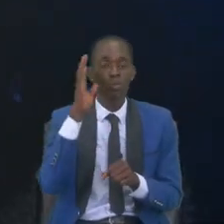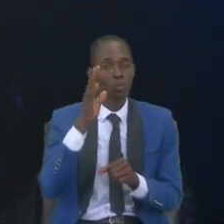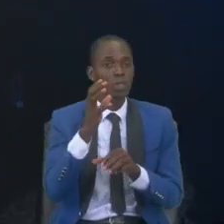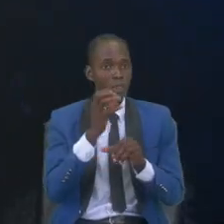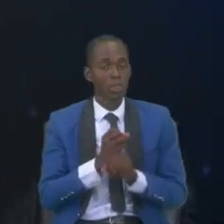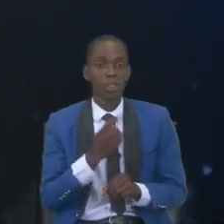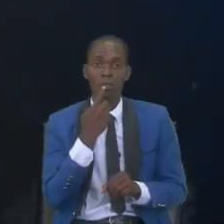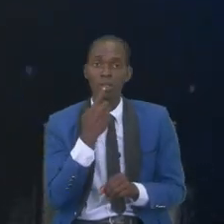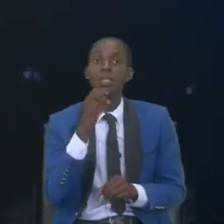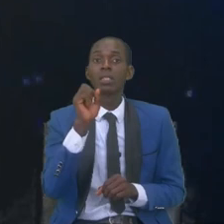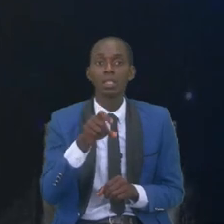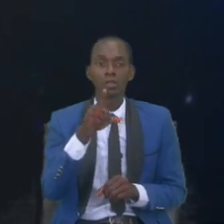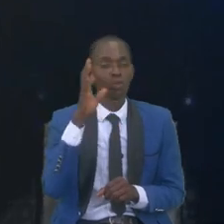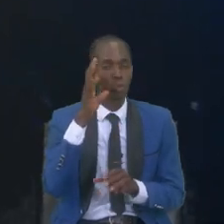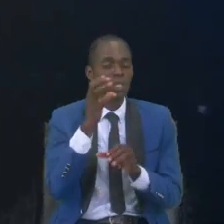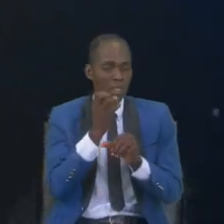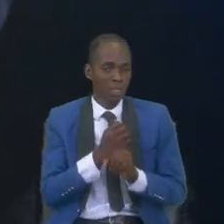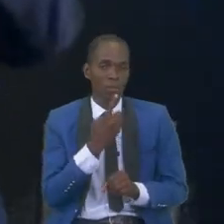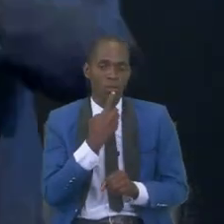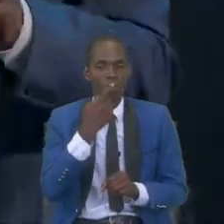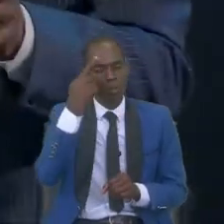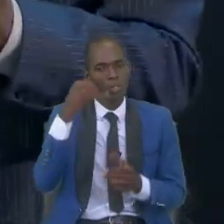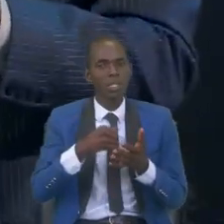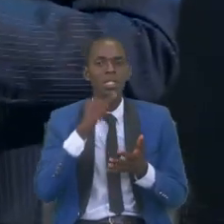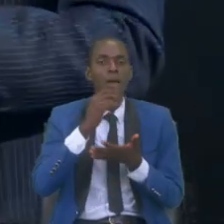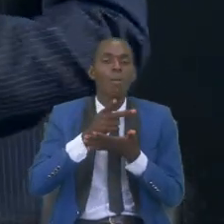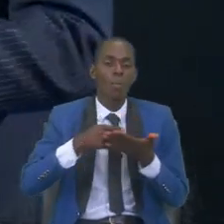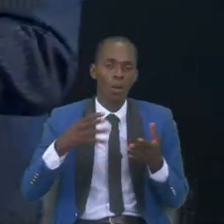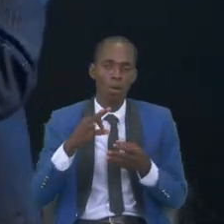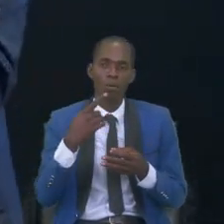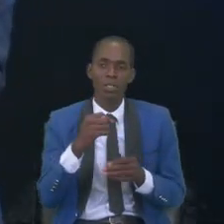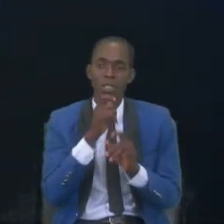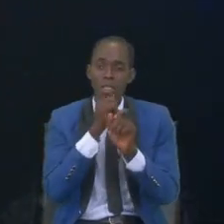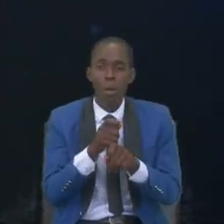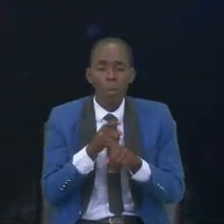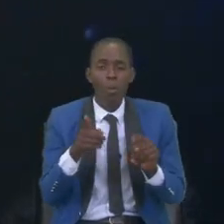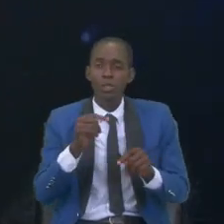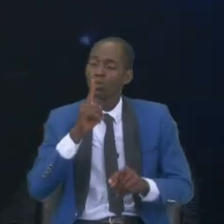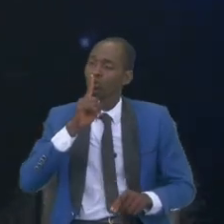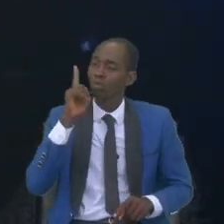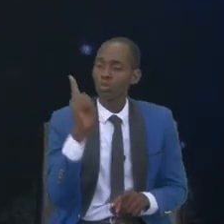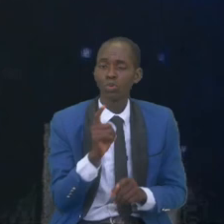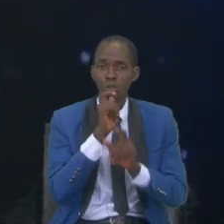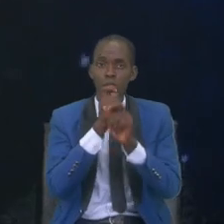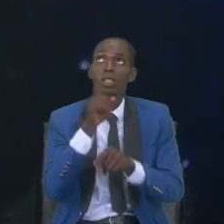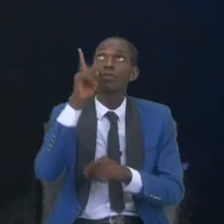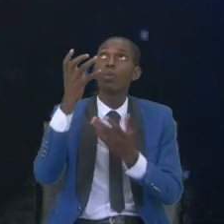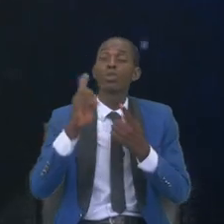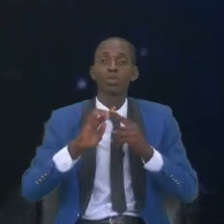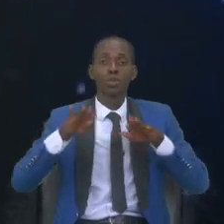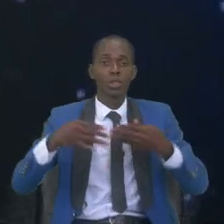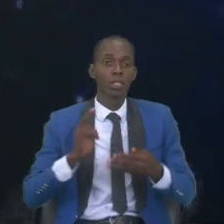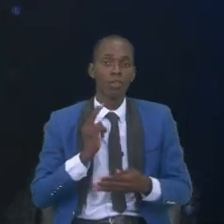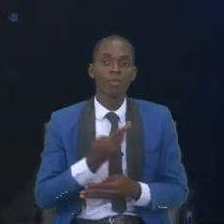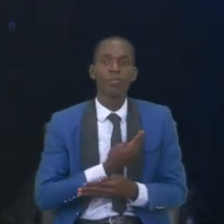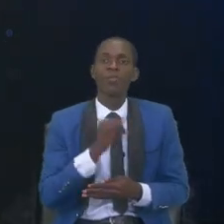It's part of the gift. But the real gift that he wants to give us in the baptism, in